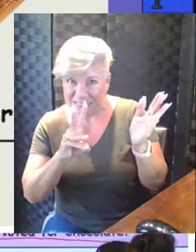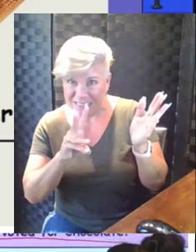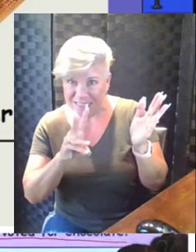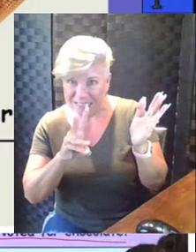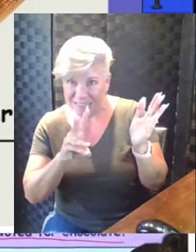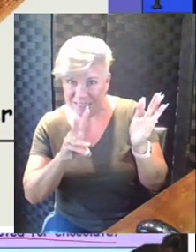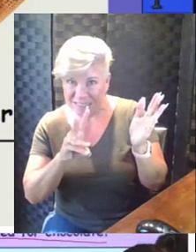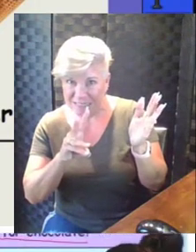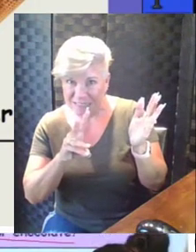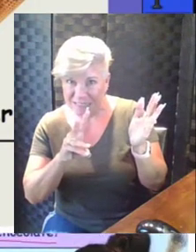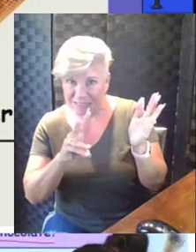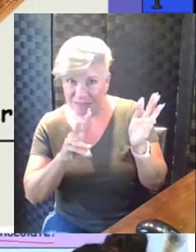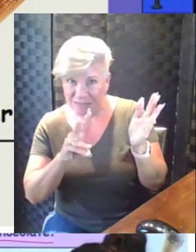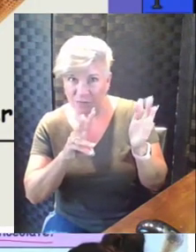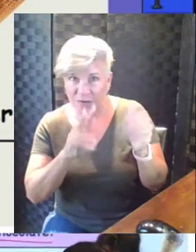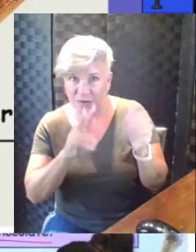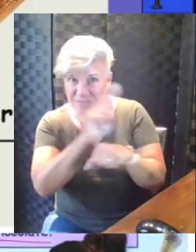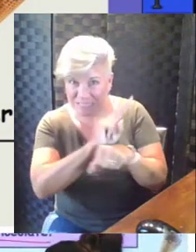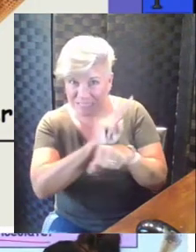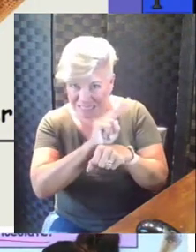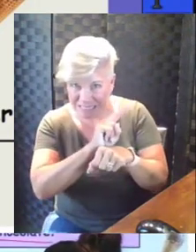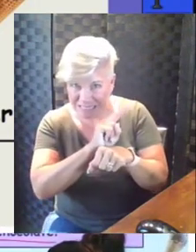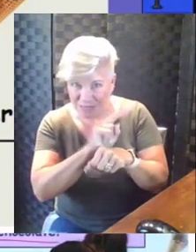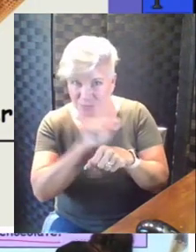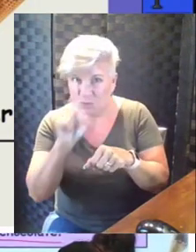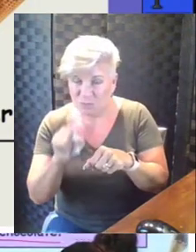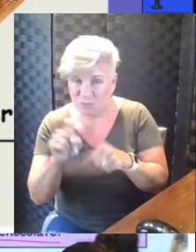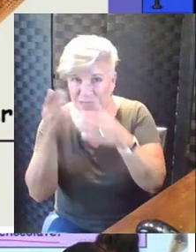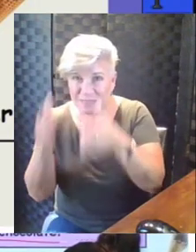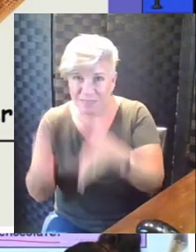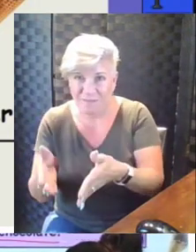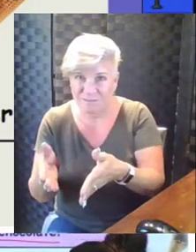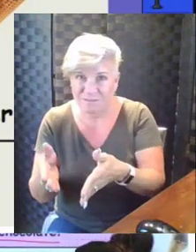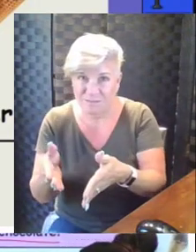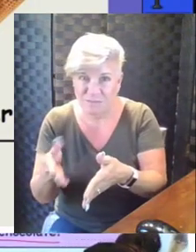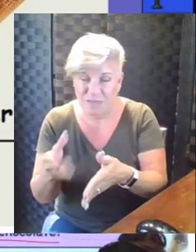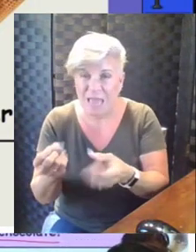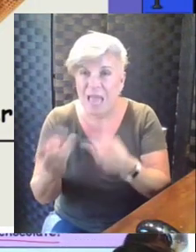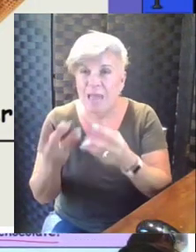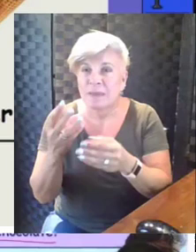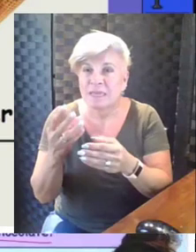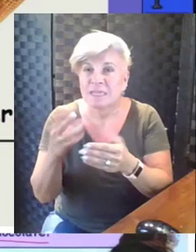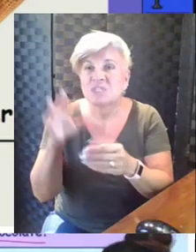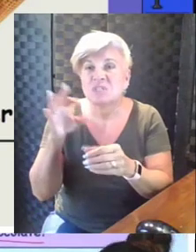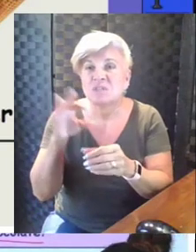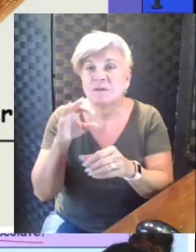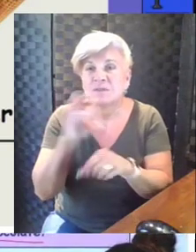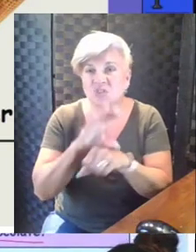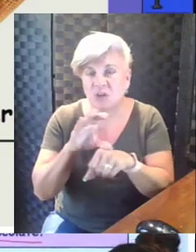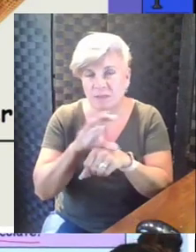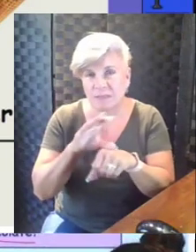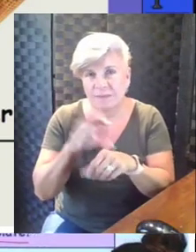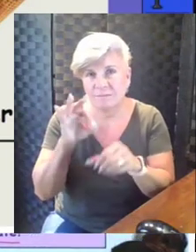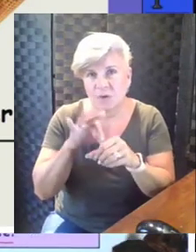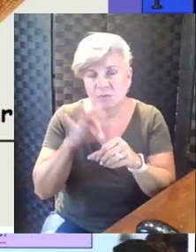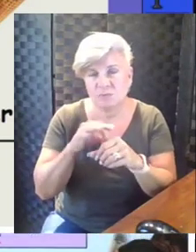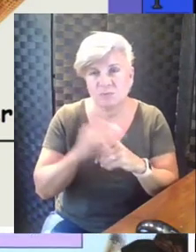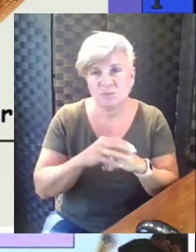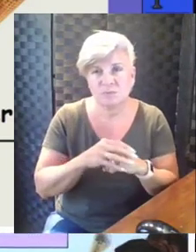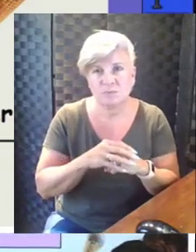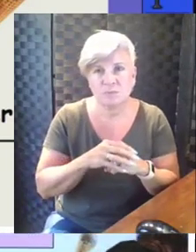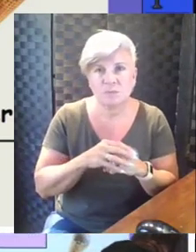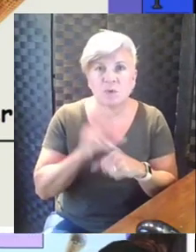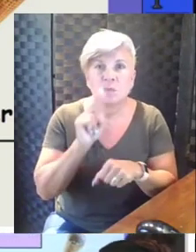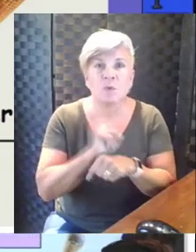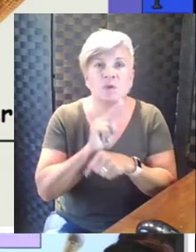36 students who voted for vanilla, we should be left with how many students voted for chocolate. We're going to